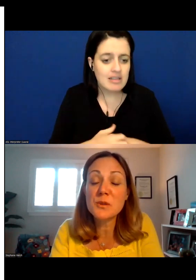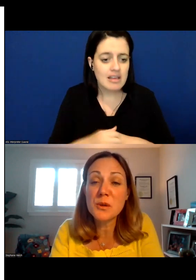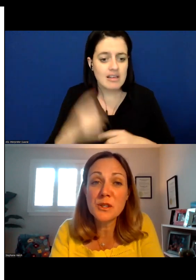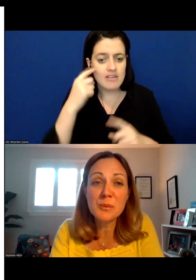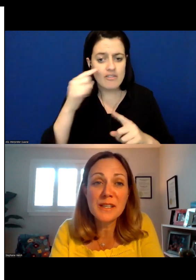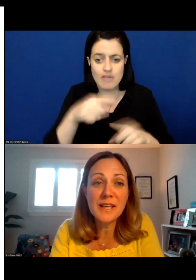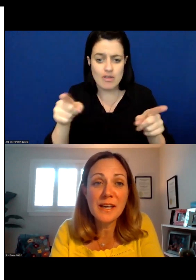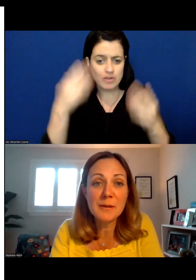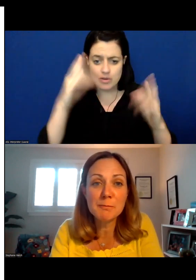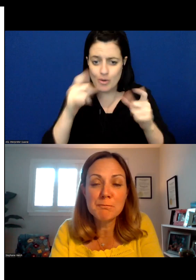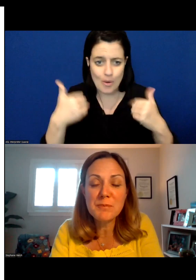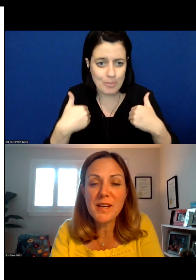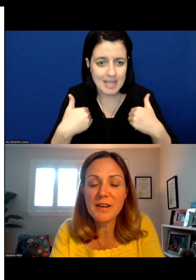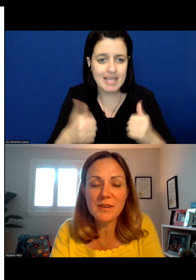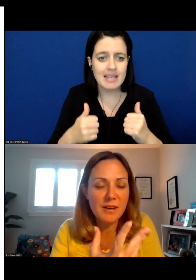those of you who don't know me,